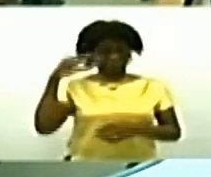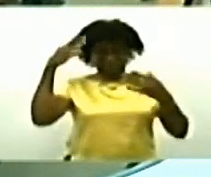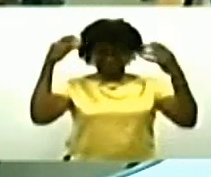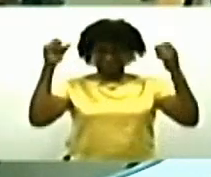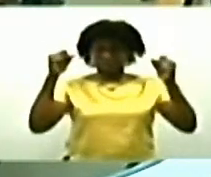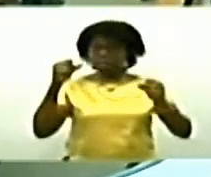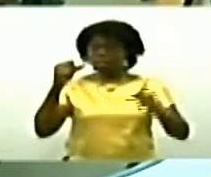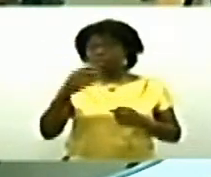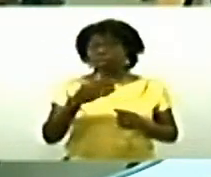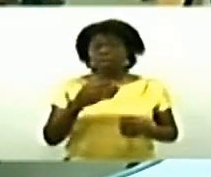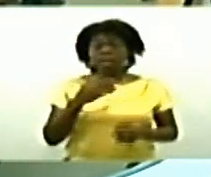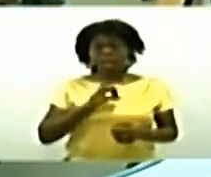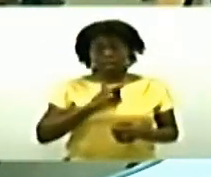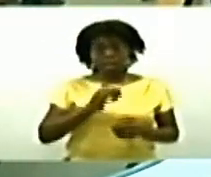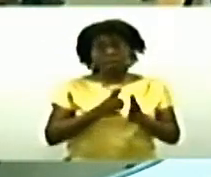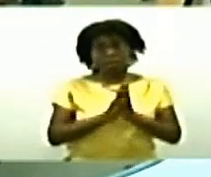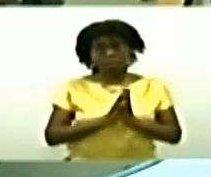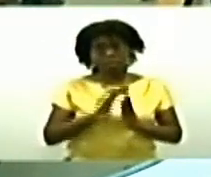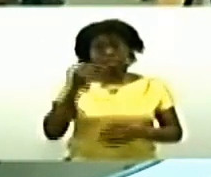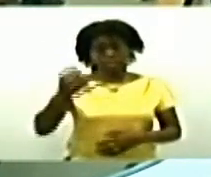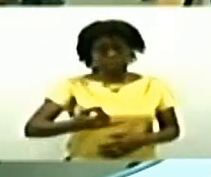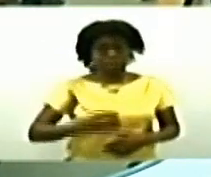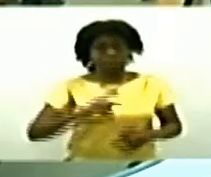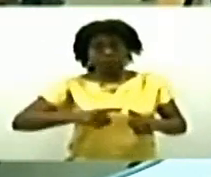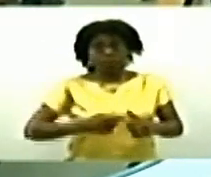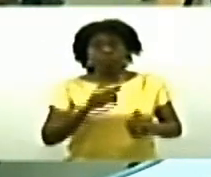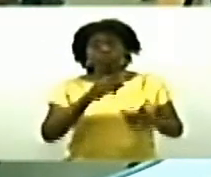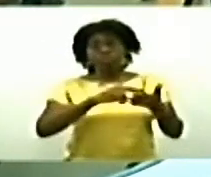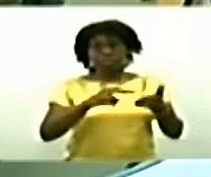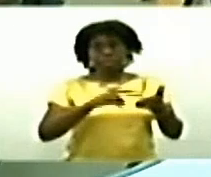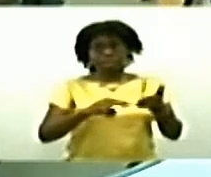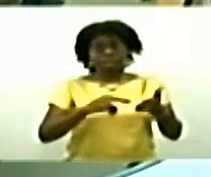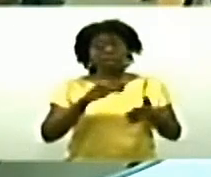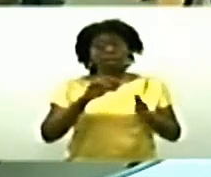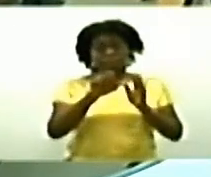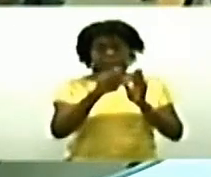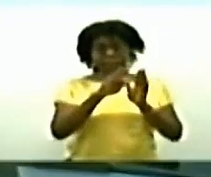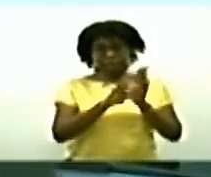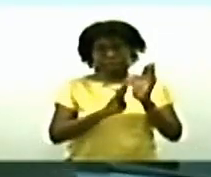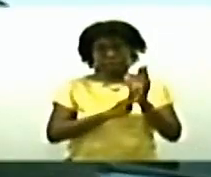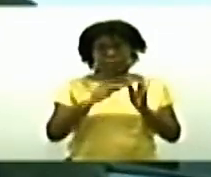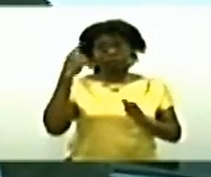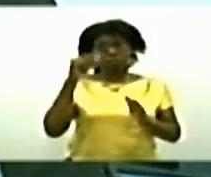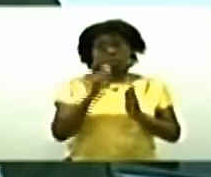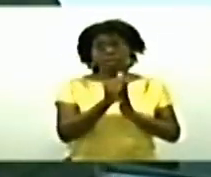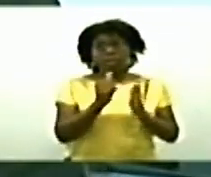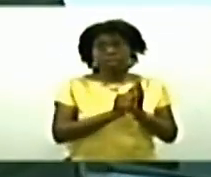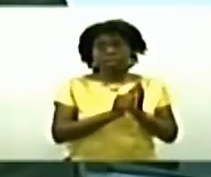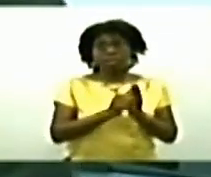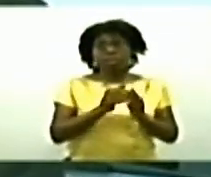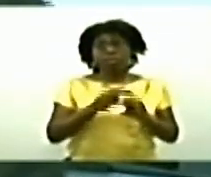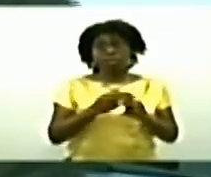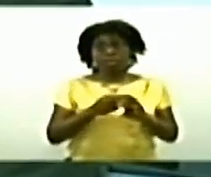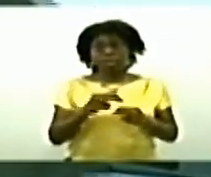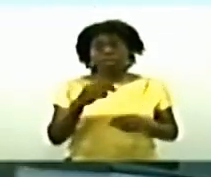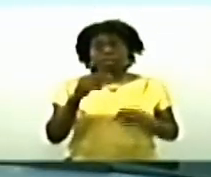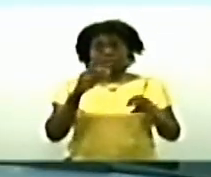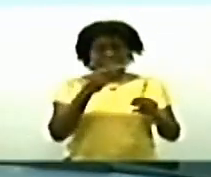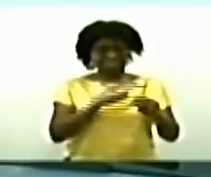I beg to introduce for first reading a bill for an act shortly entitled Road Traffic Amendment